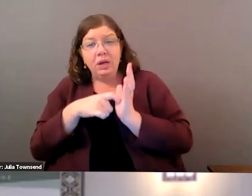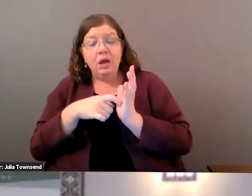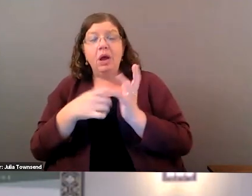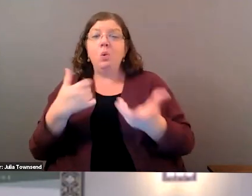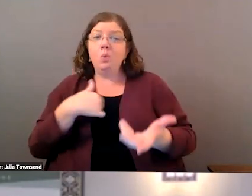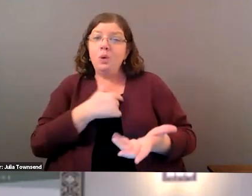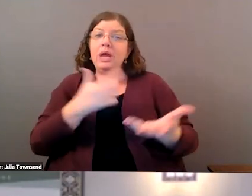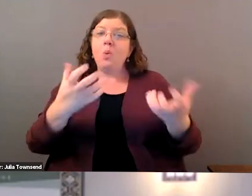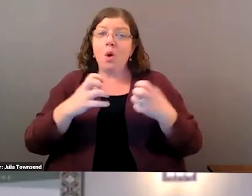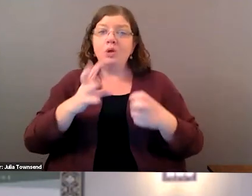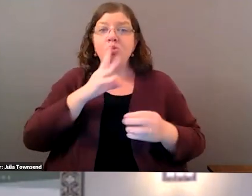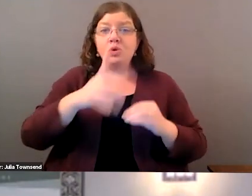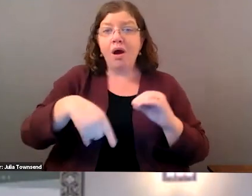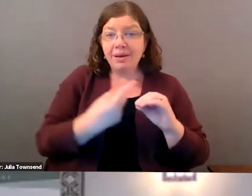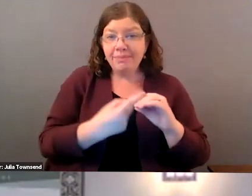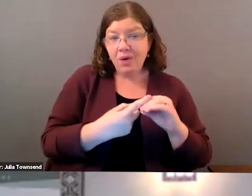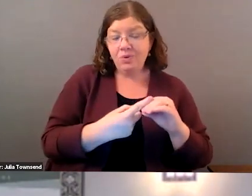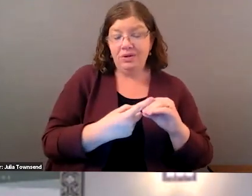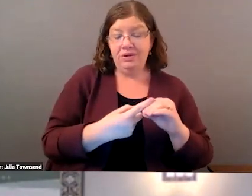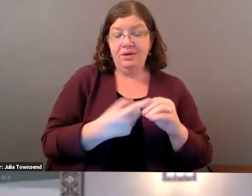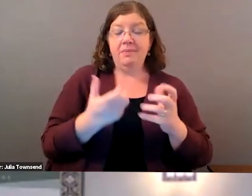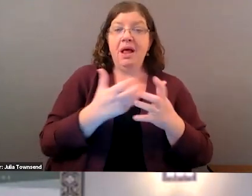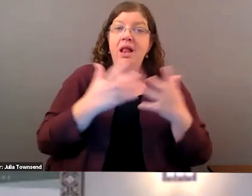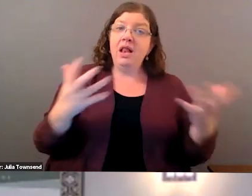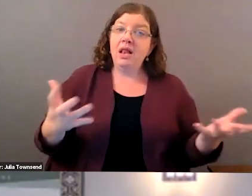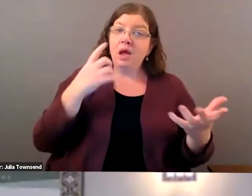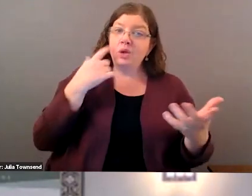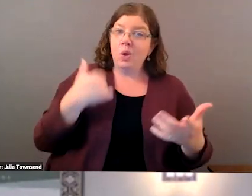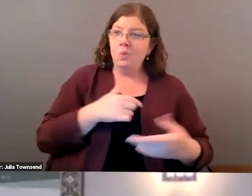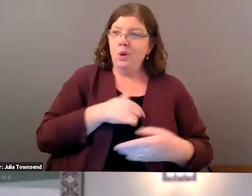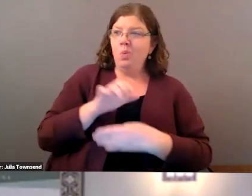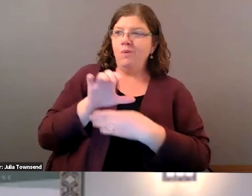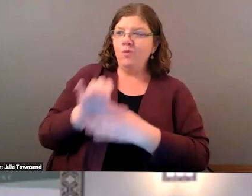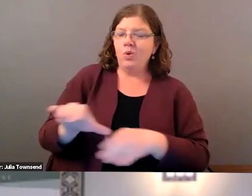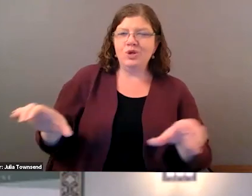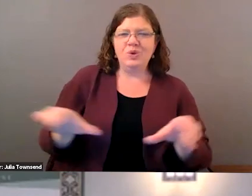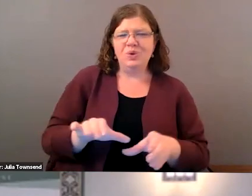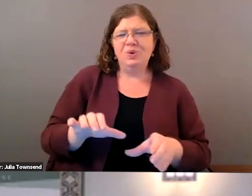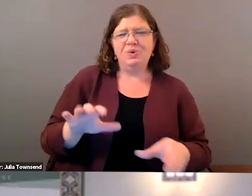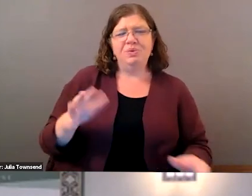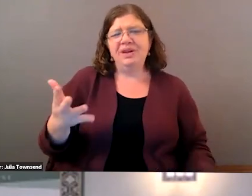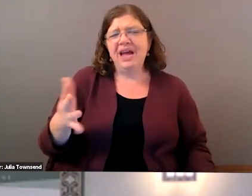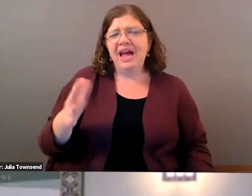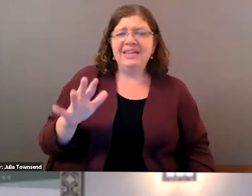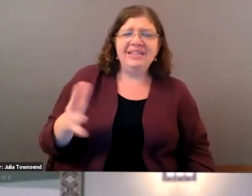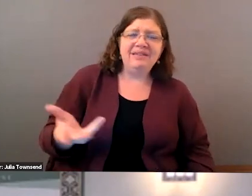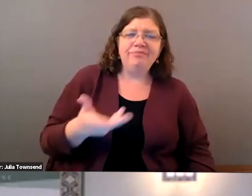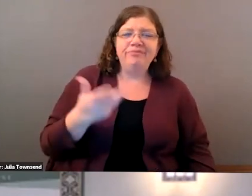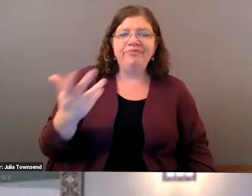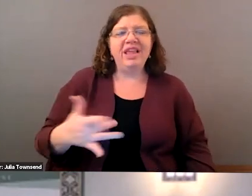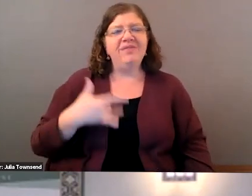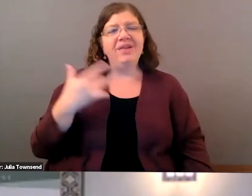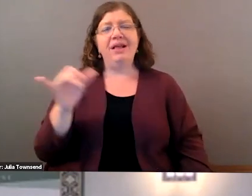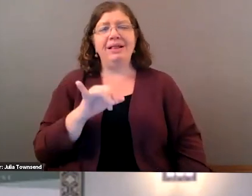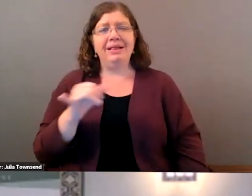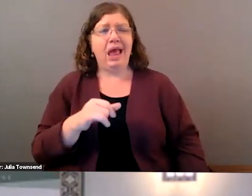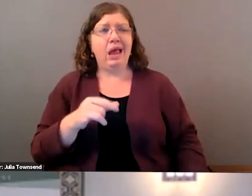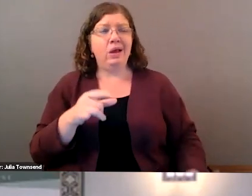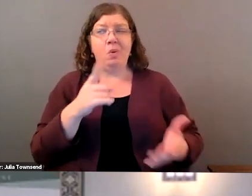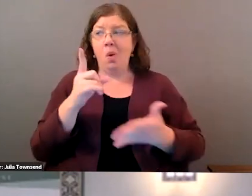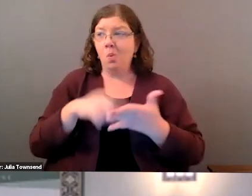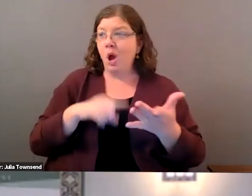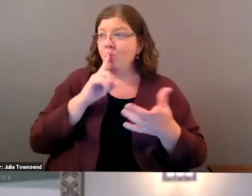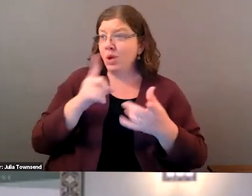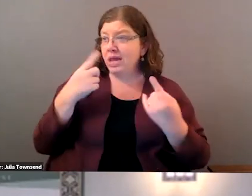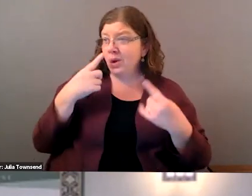about this, but a lot of the things we were forced to do were like, it felt a little bit like, well, what really works? And of course I